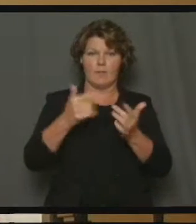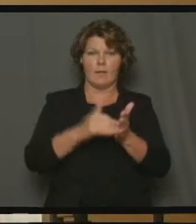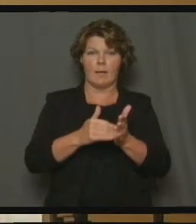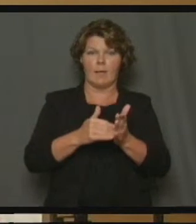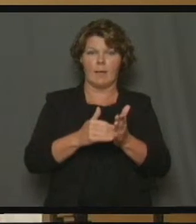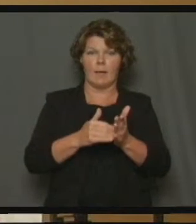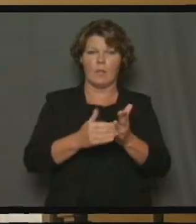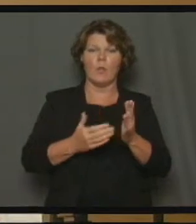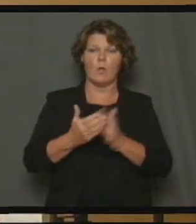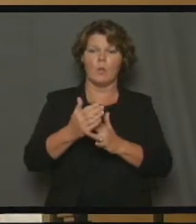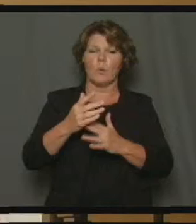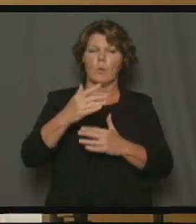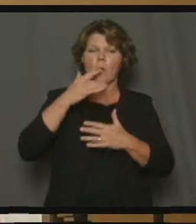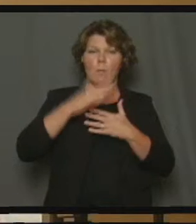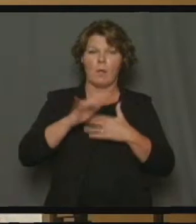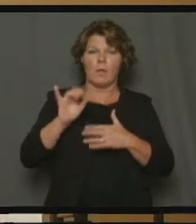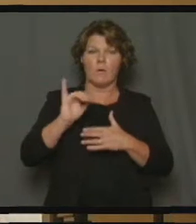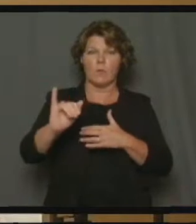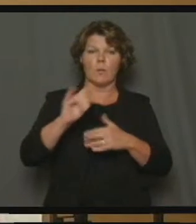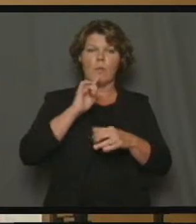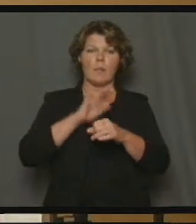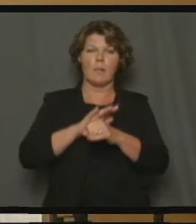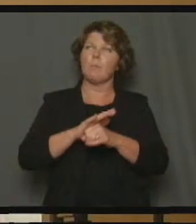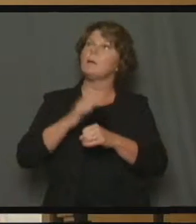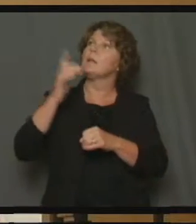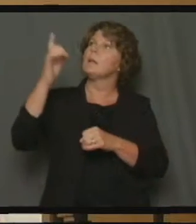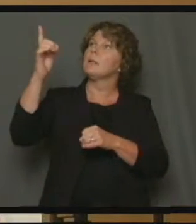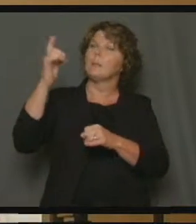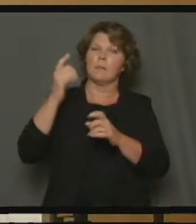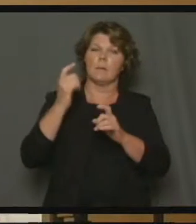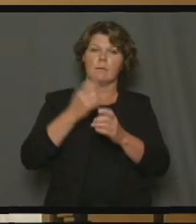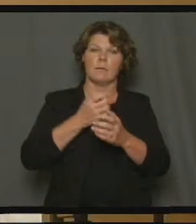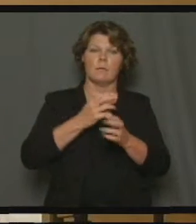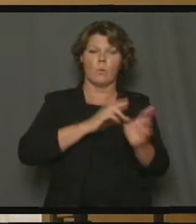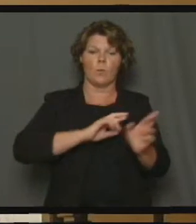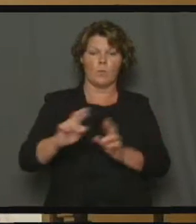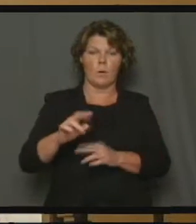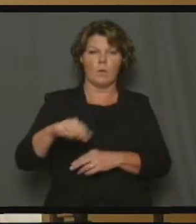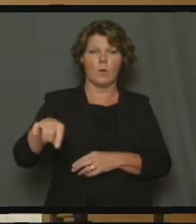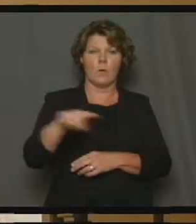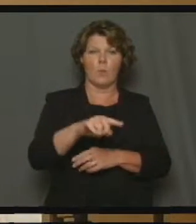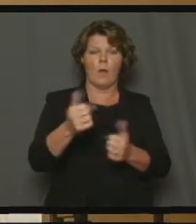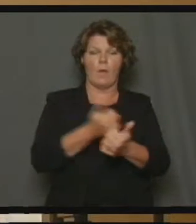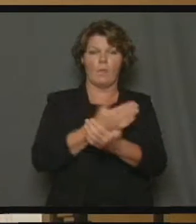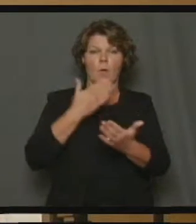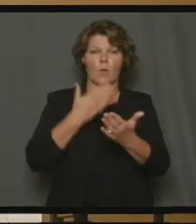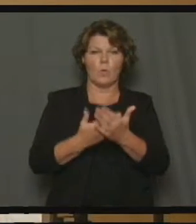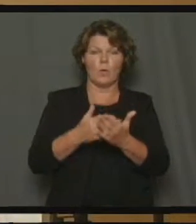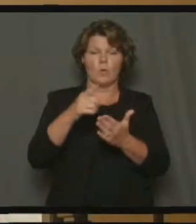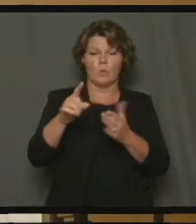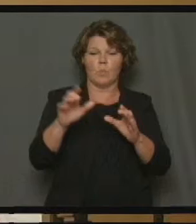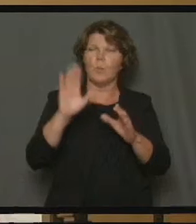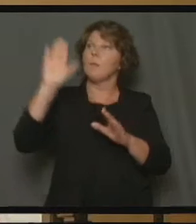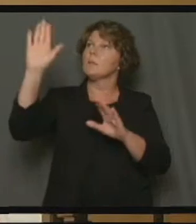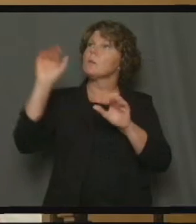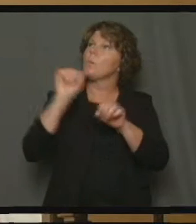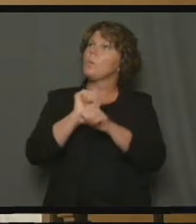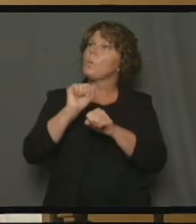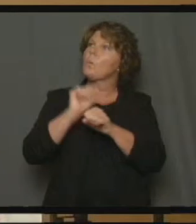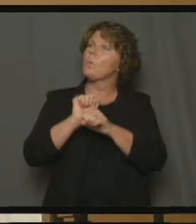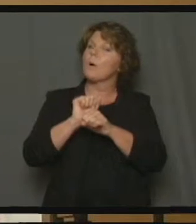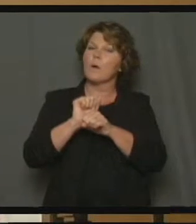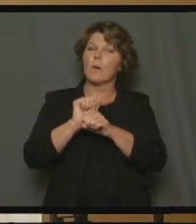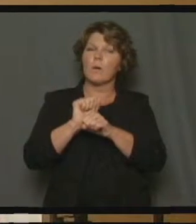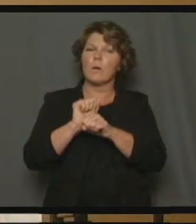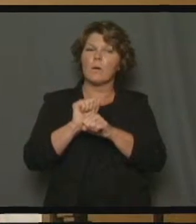by the blood of the eternal covenant, equip you with everything good that you may do his will, working in